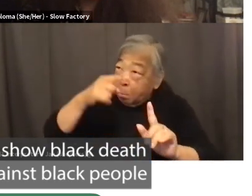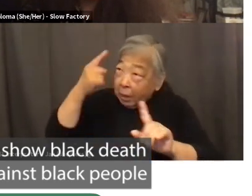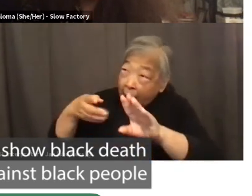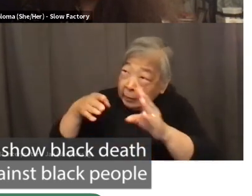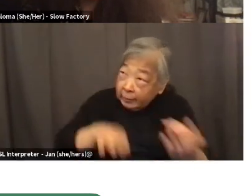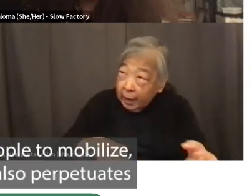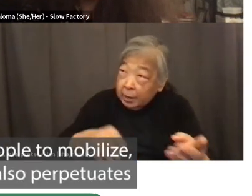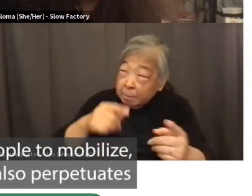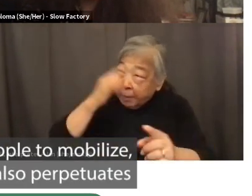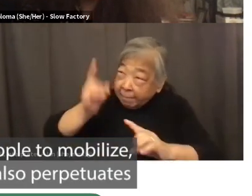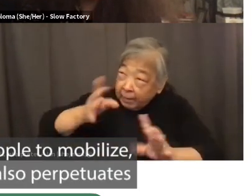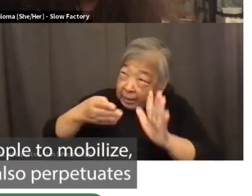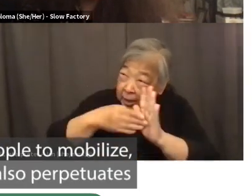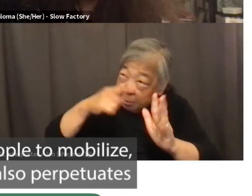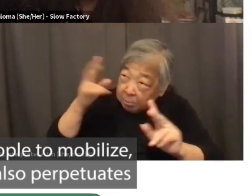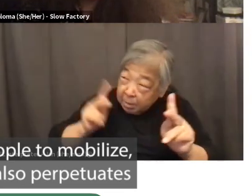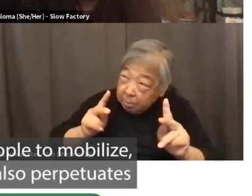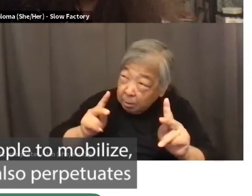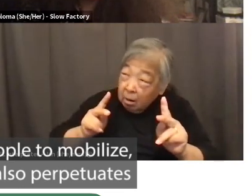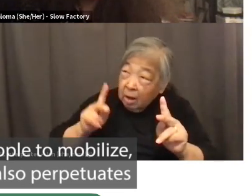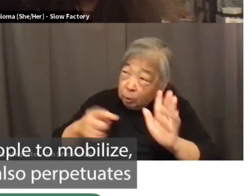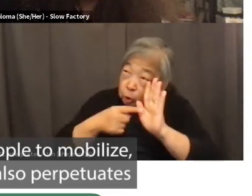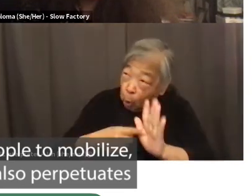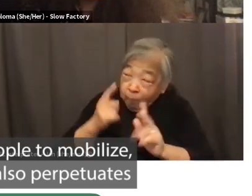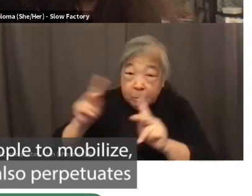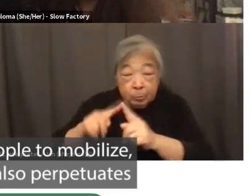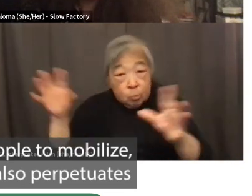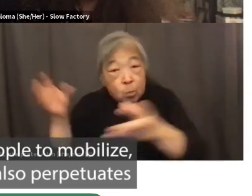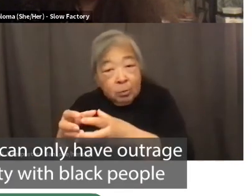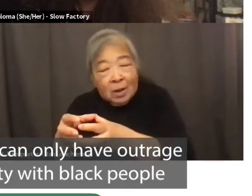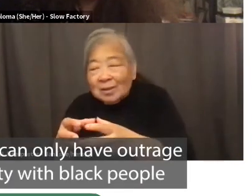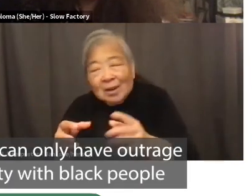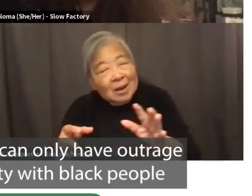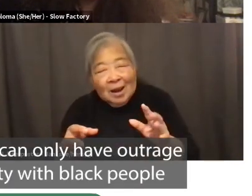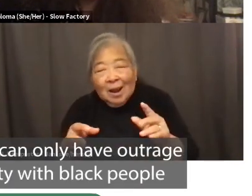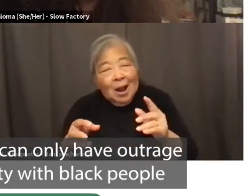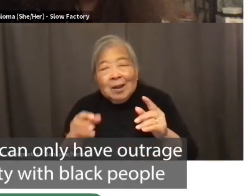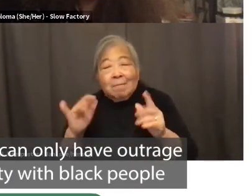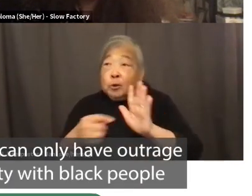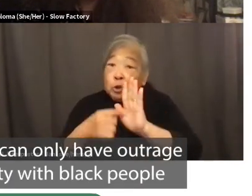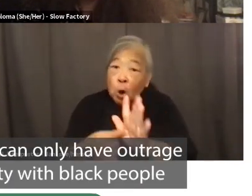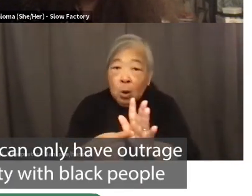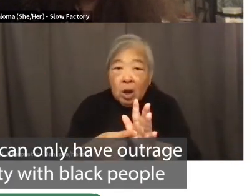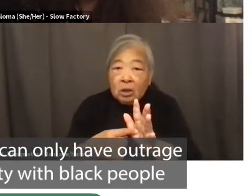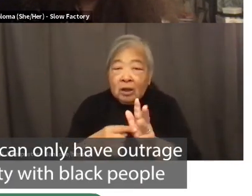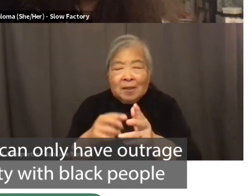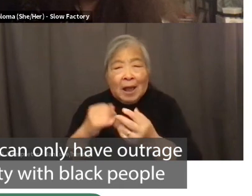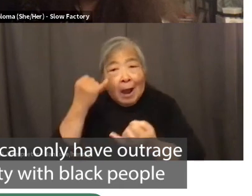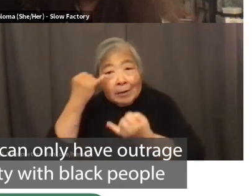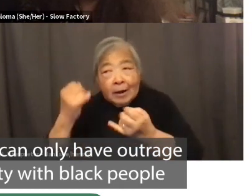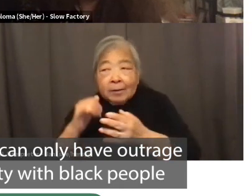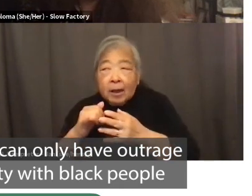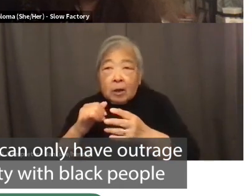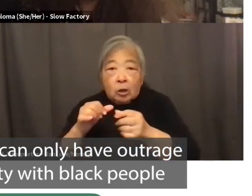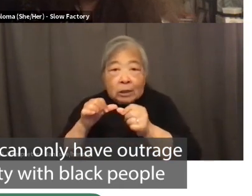against Black people in order for people to mobilize, because that also perpetuates the idea that people can